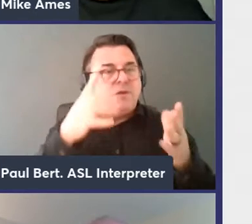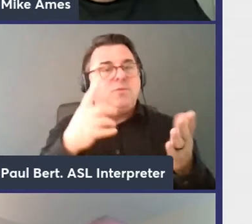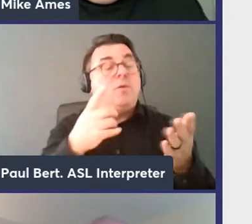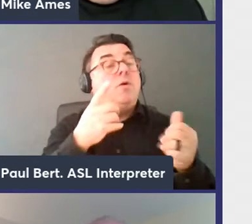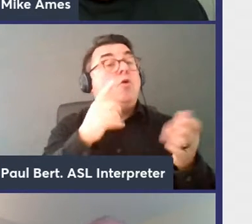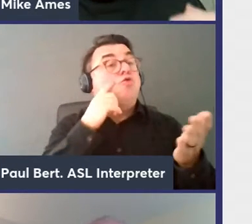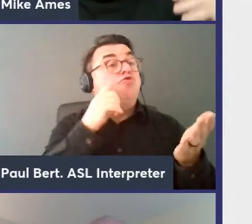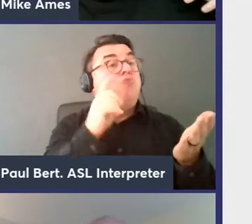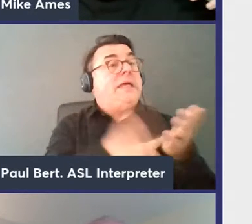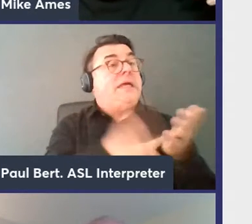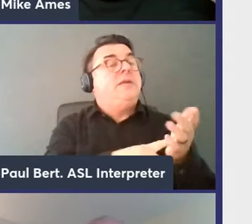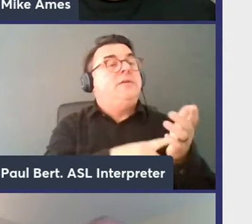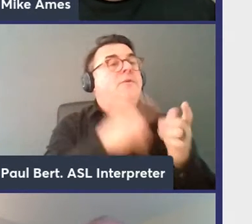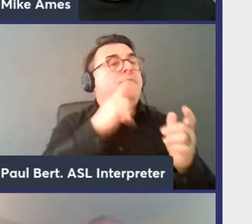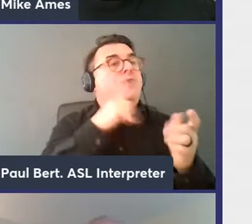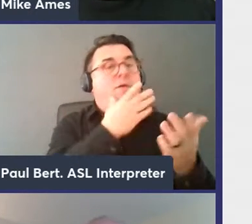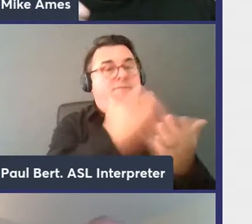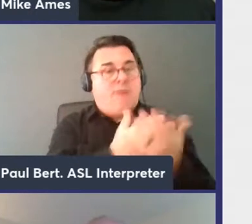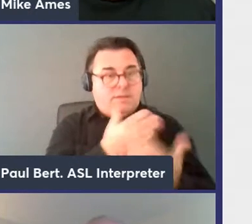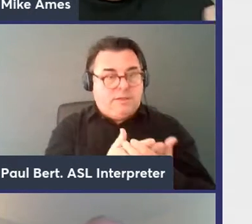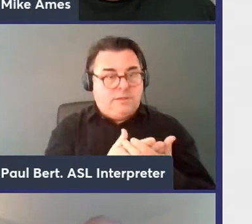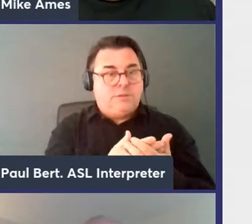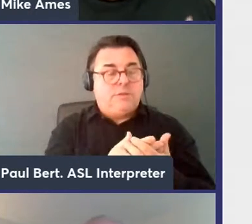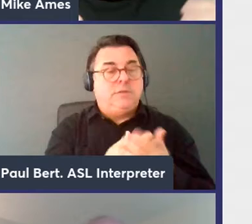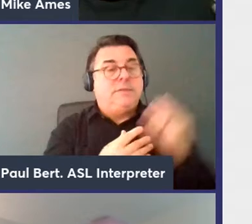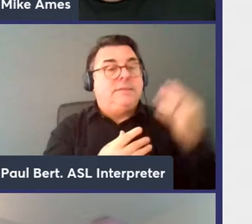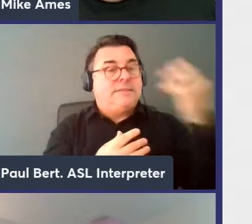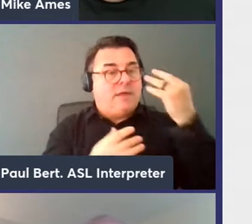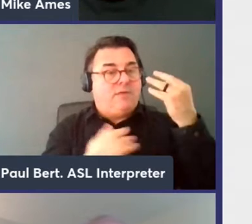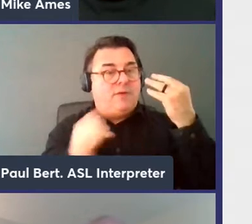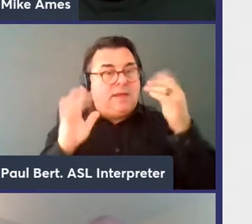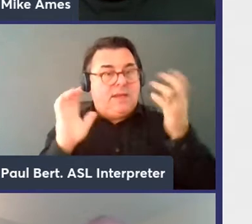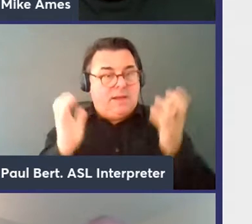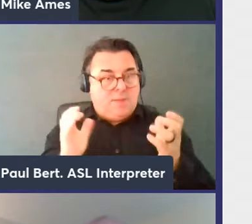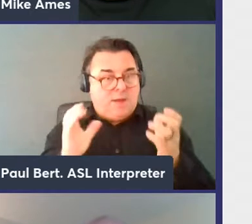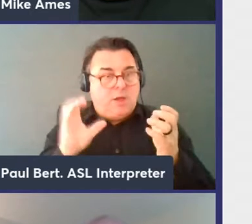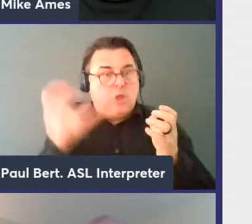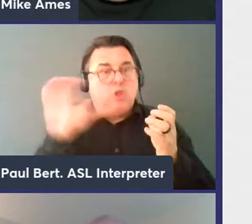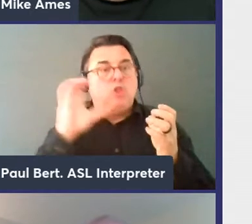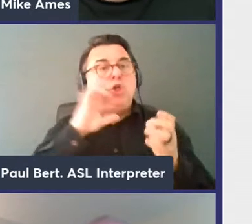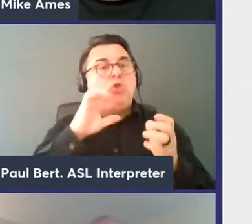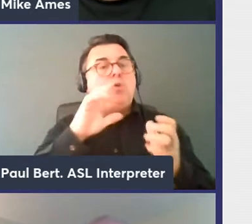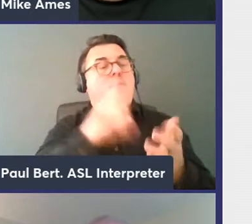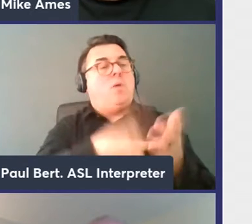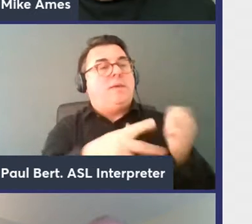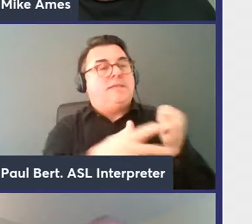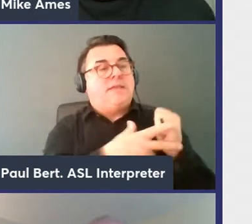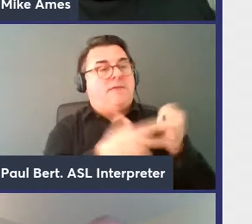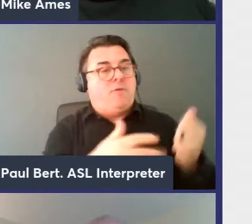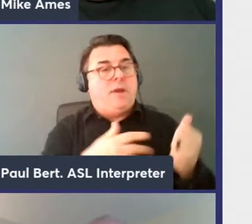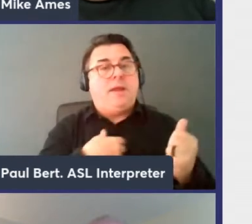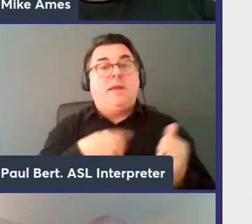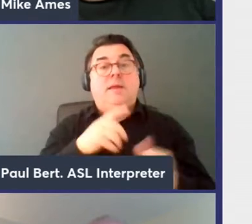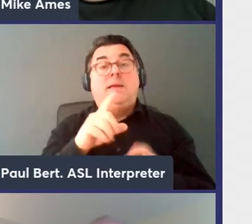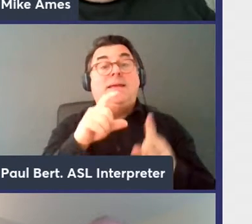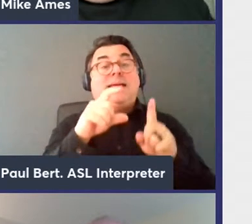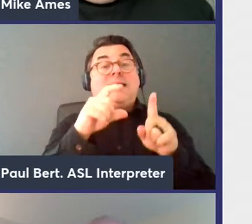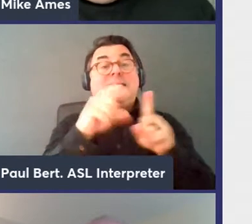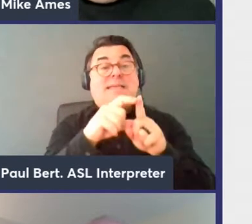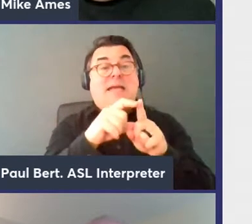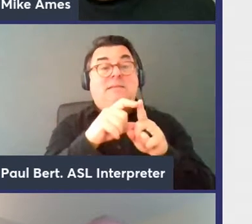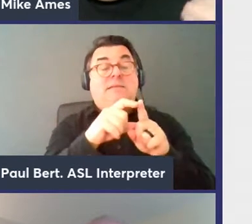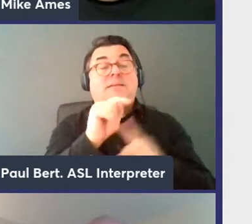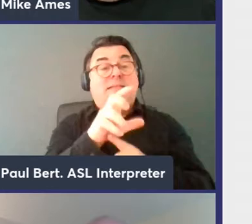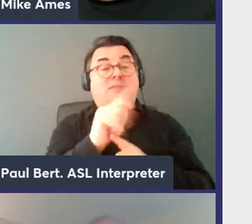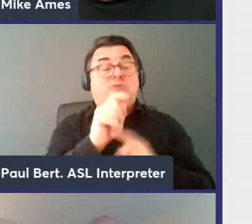do the validation, compare the selfie with the ID, search against our collection. We'll use Text Track to extract